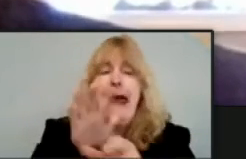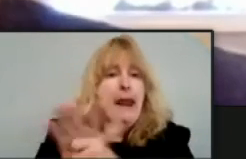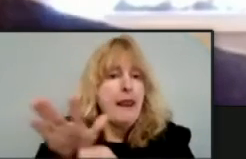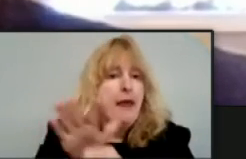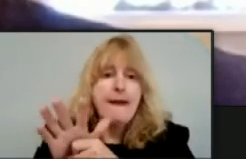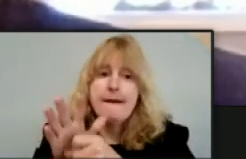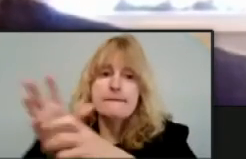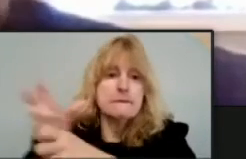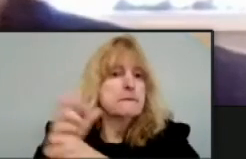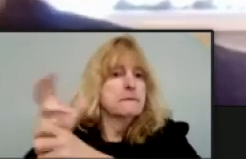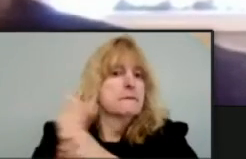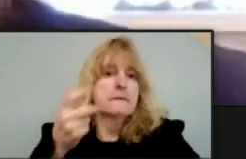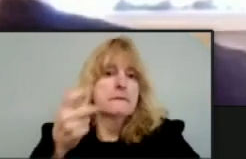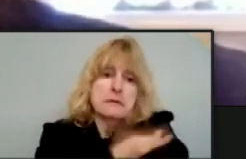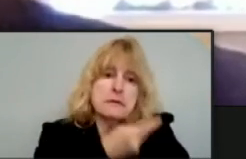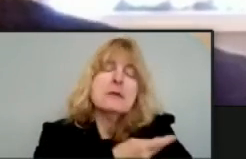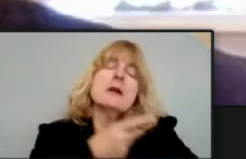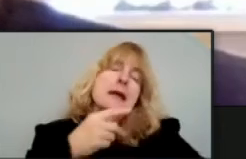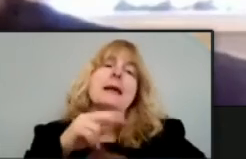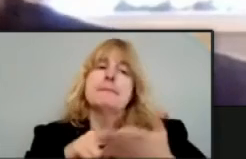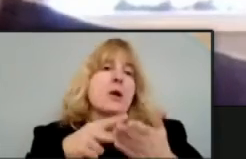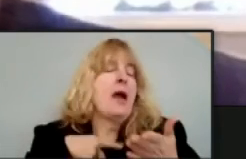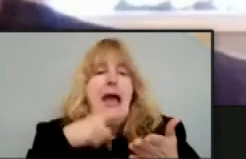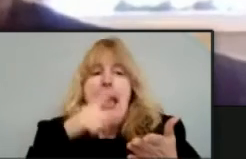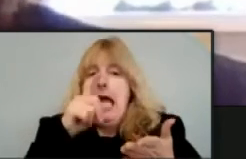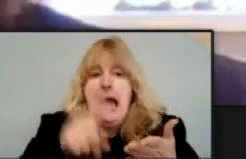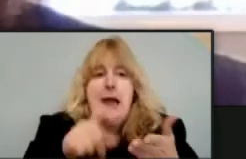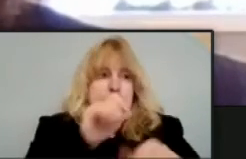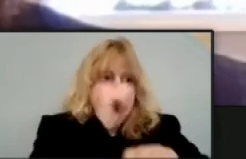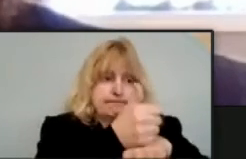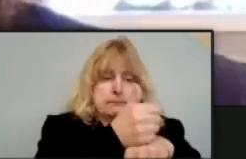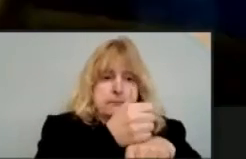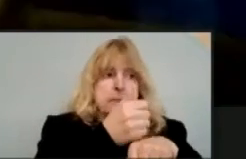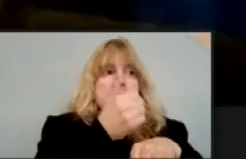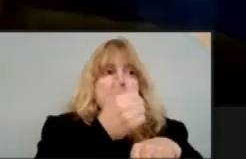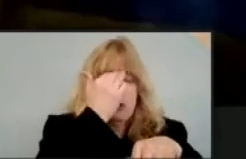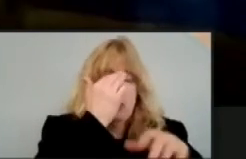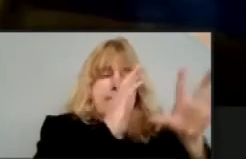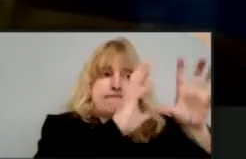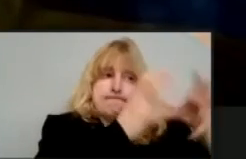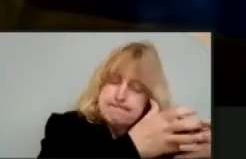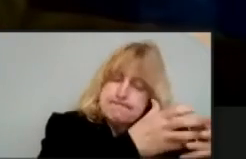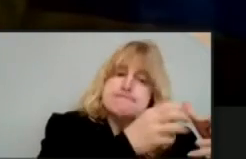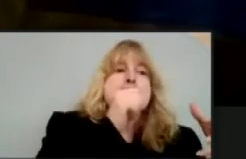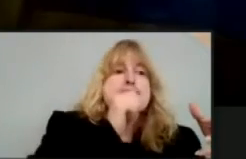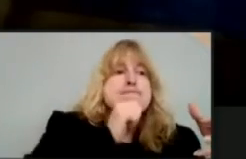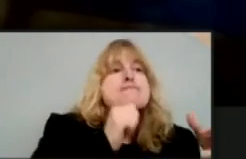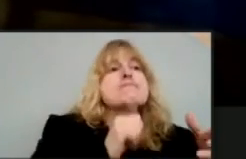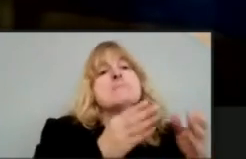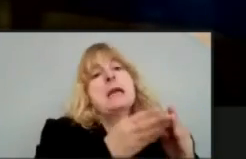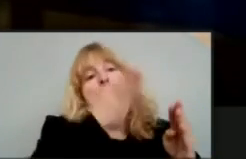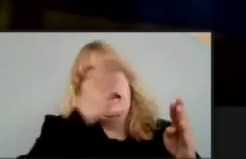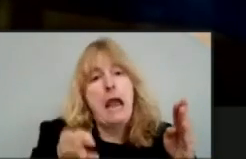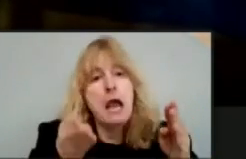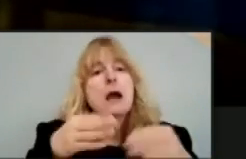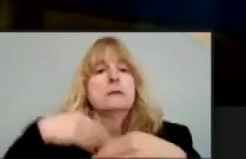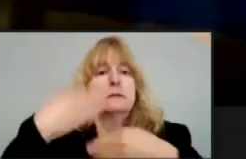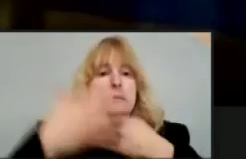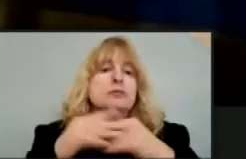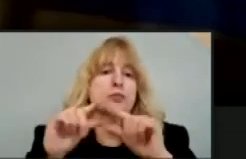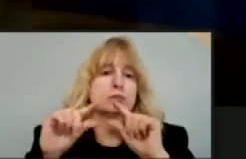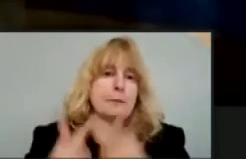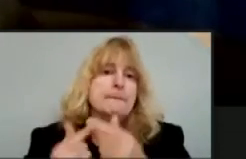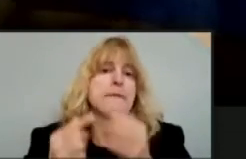we just had to draw a line somewhere. So the next question is related